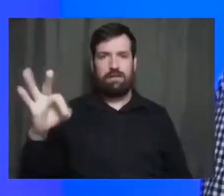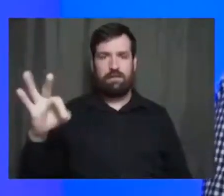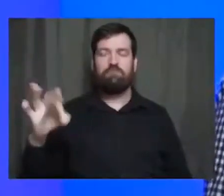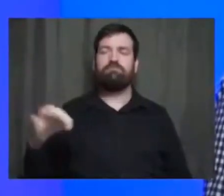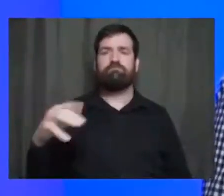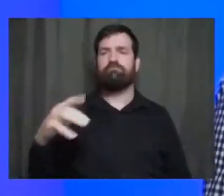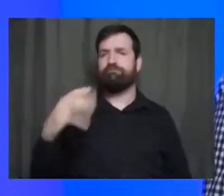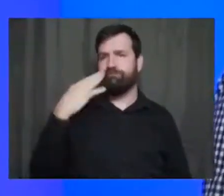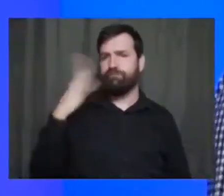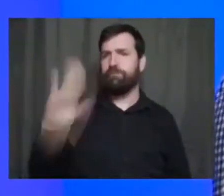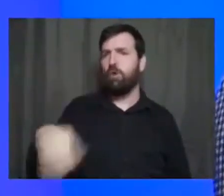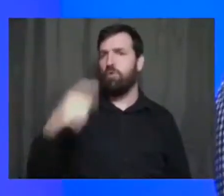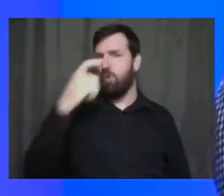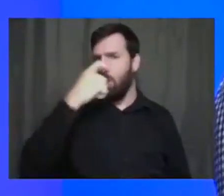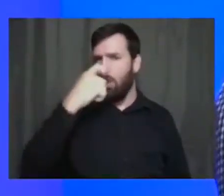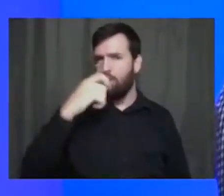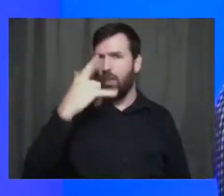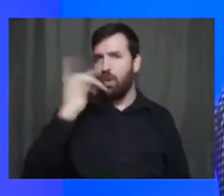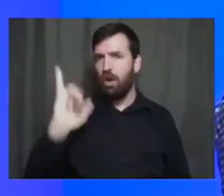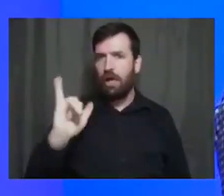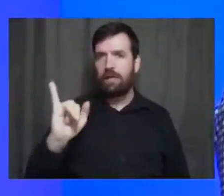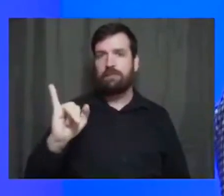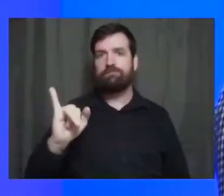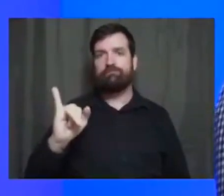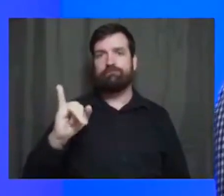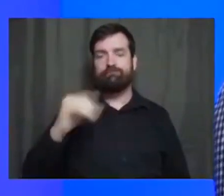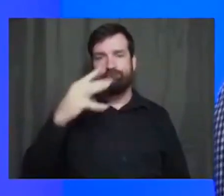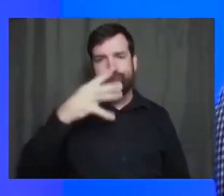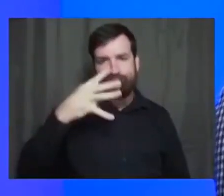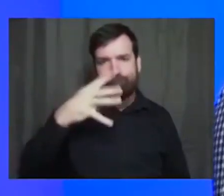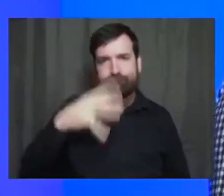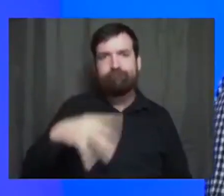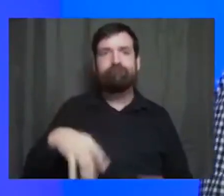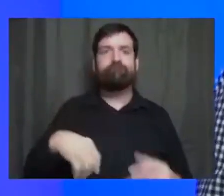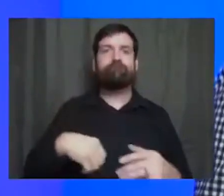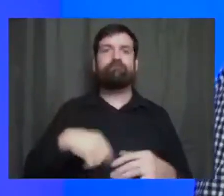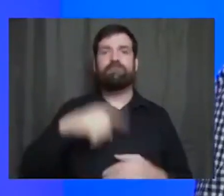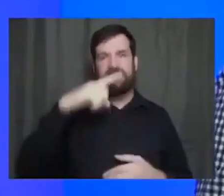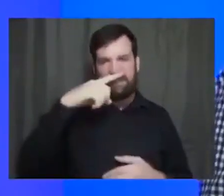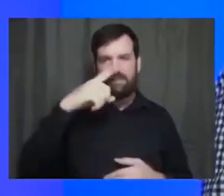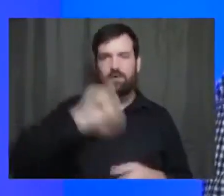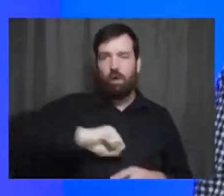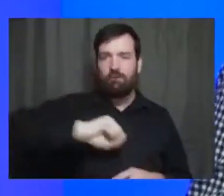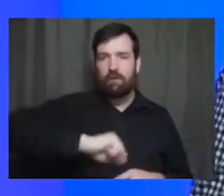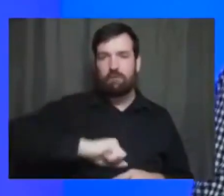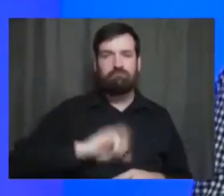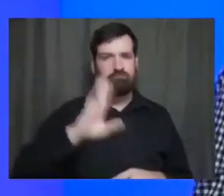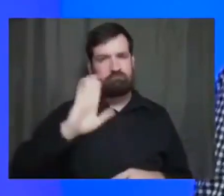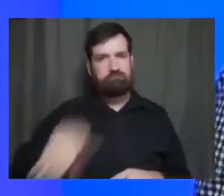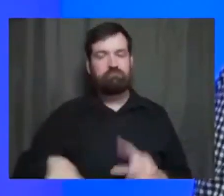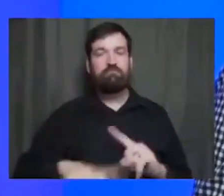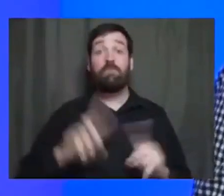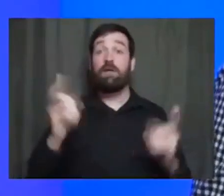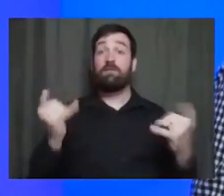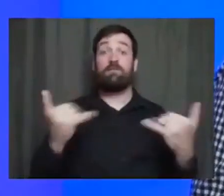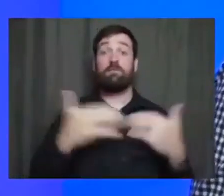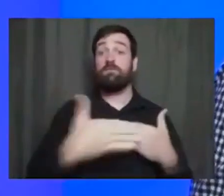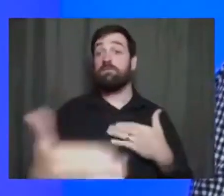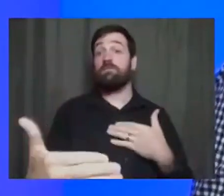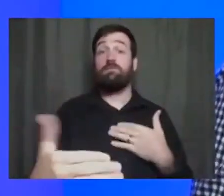with sniffling, maybe some sneezing or coughing. I think in terms of going forward, we need to look